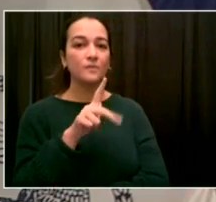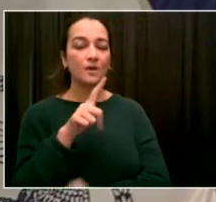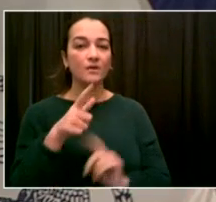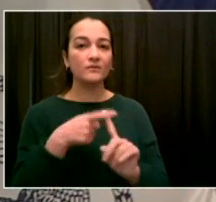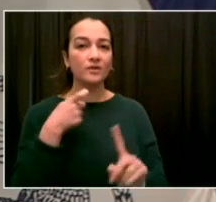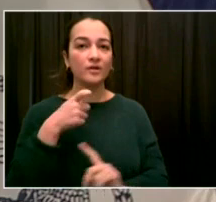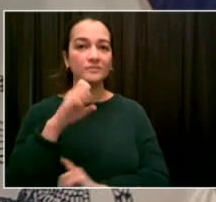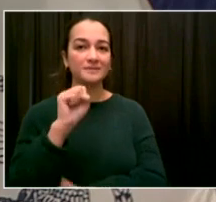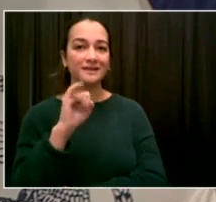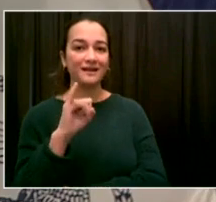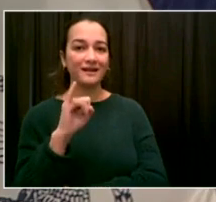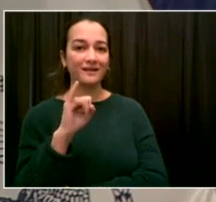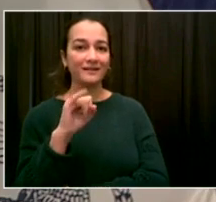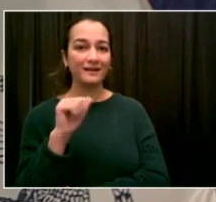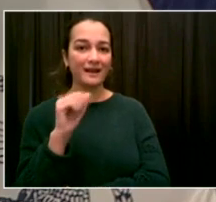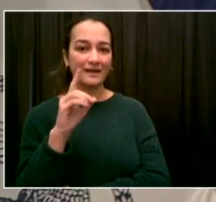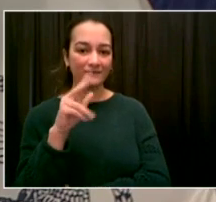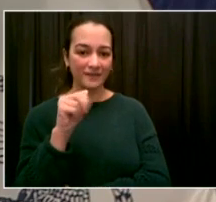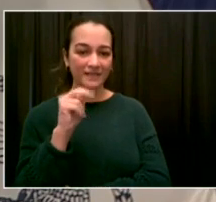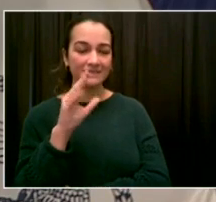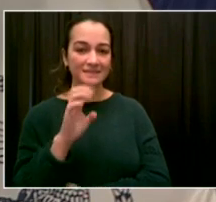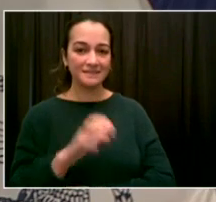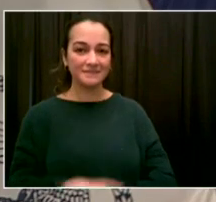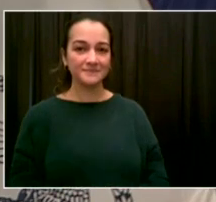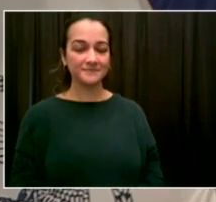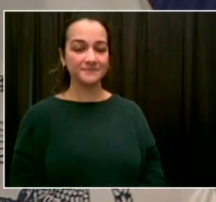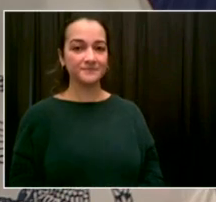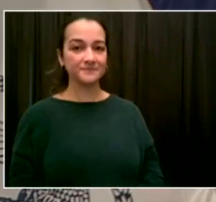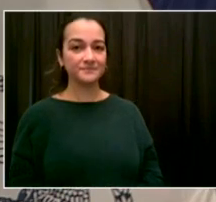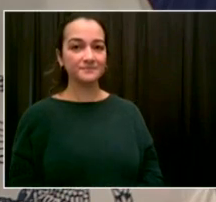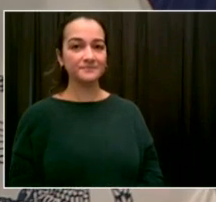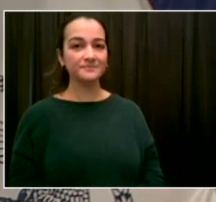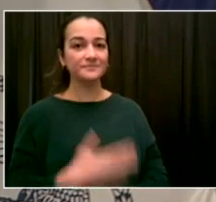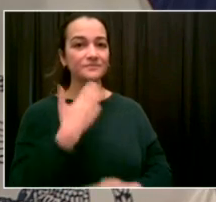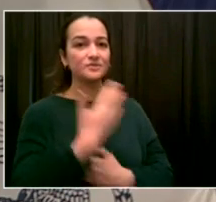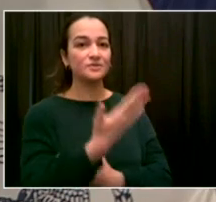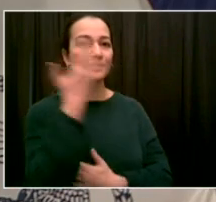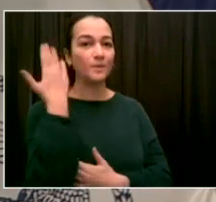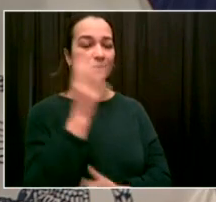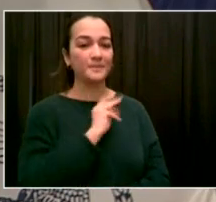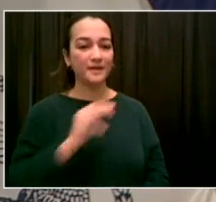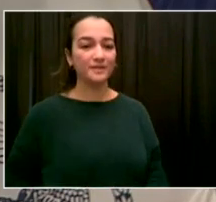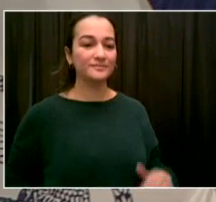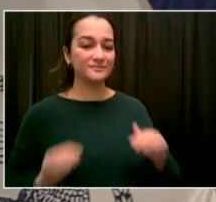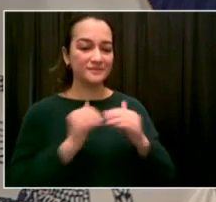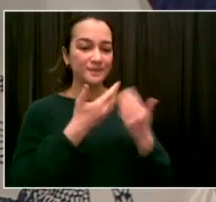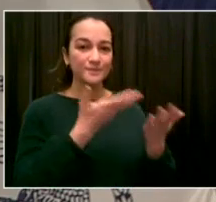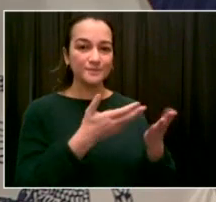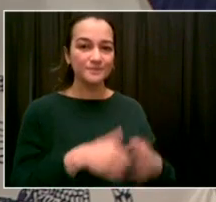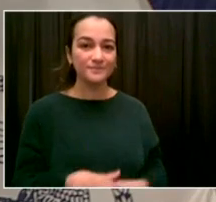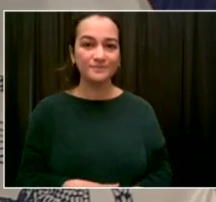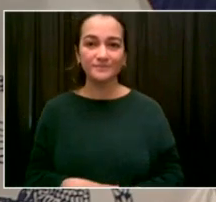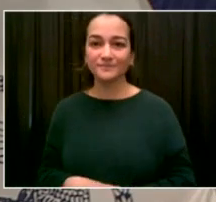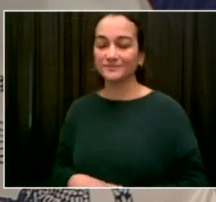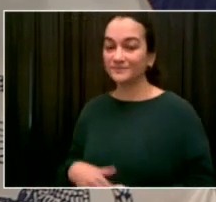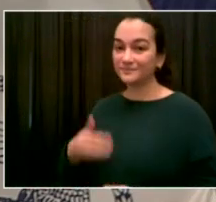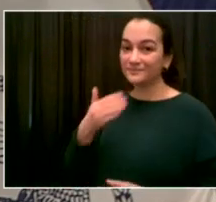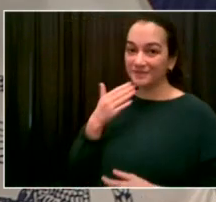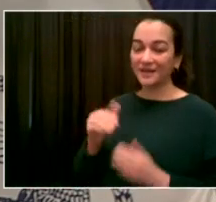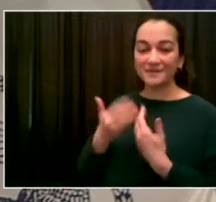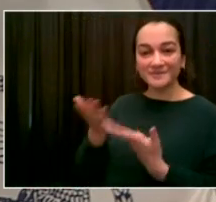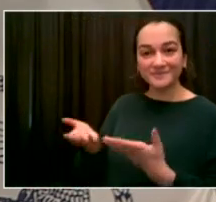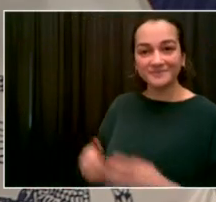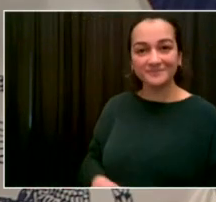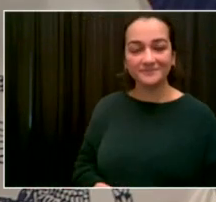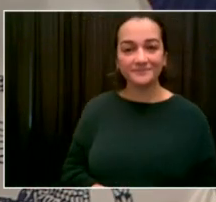doing? Good, Paul. How you doing? I'm well, sir. Thank you. So regarding outages at for city